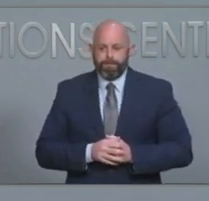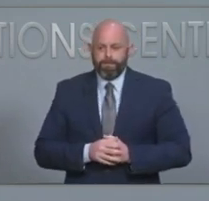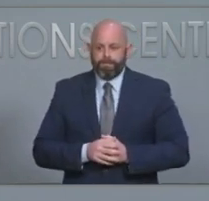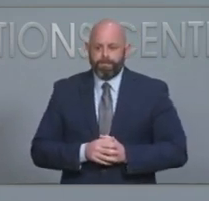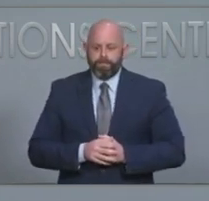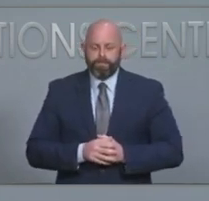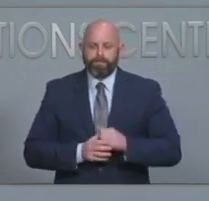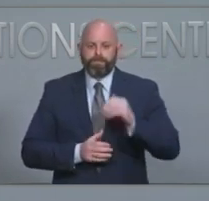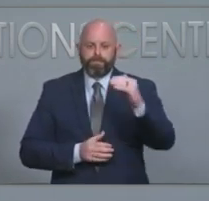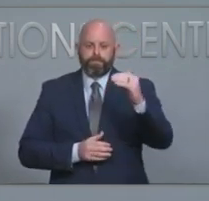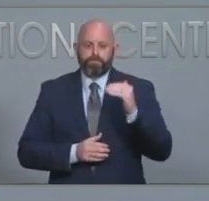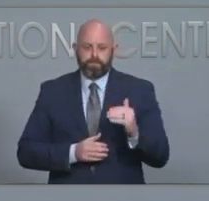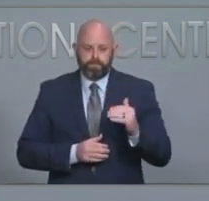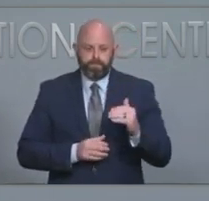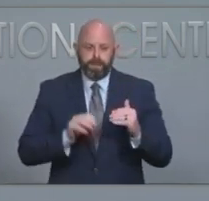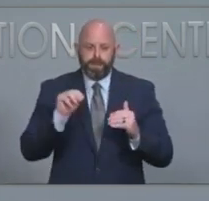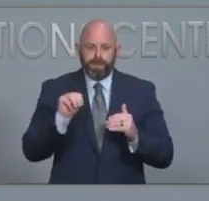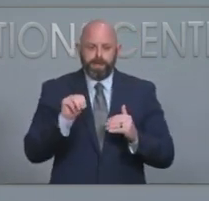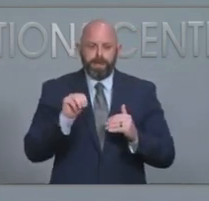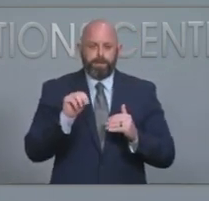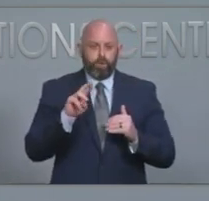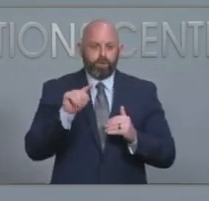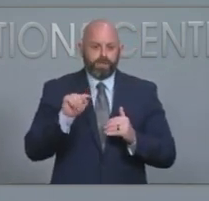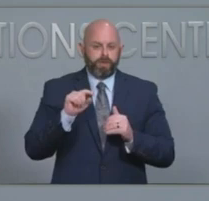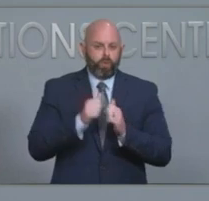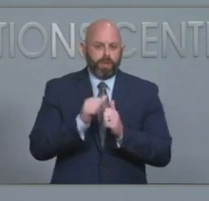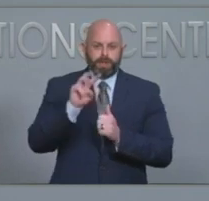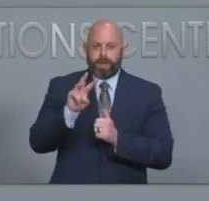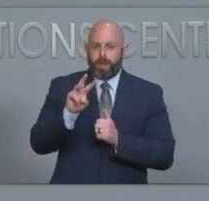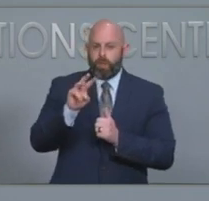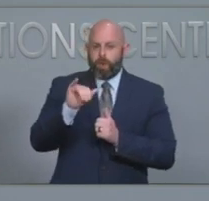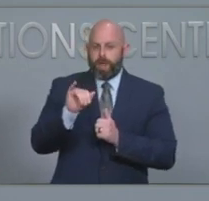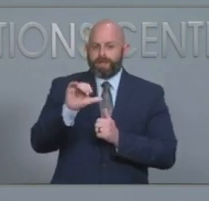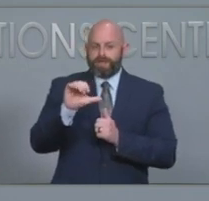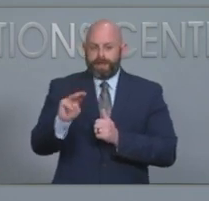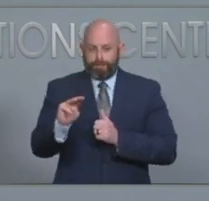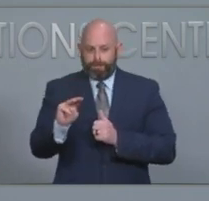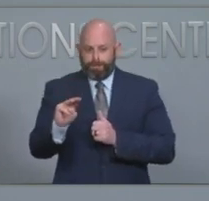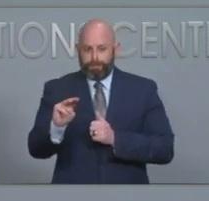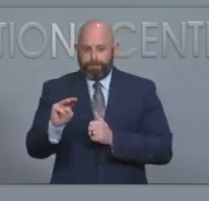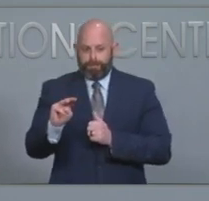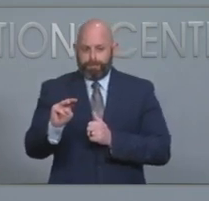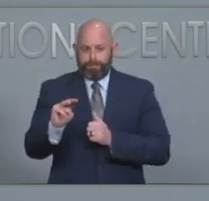Let's go with Amarichi with WITN. Go ahead, you're on.